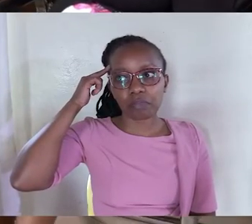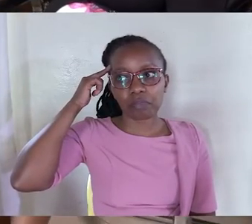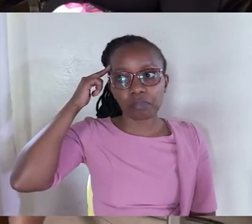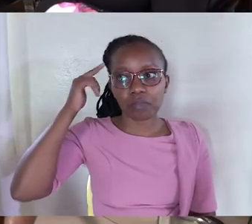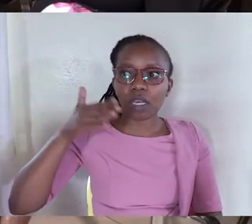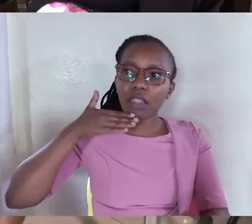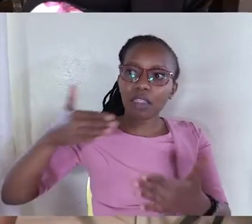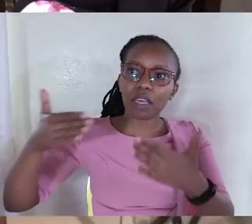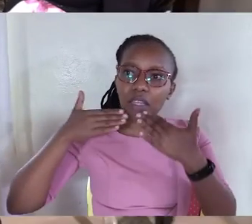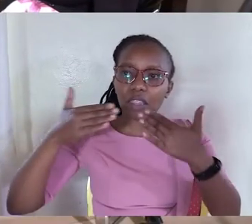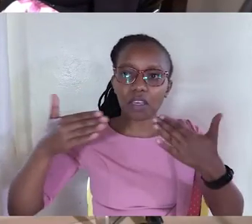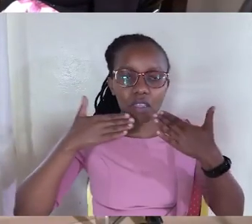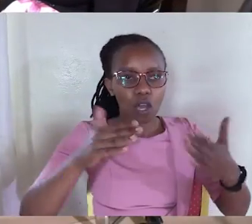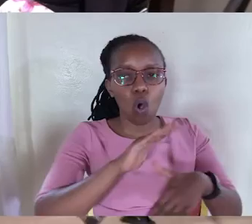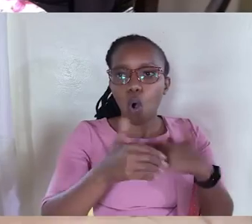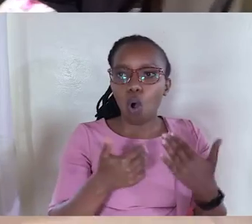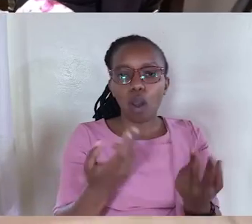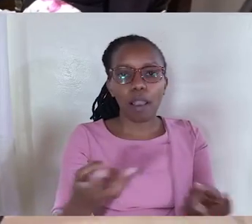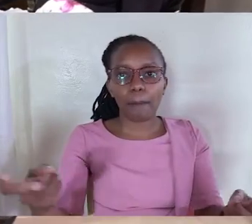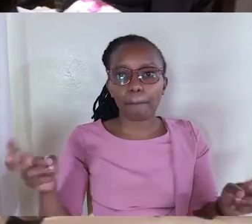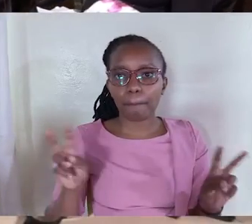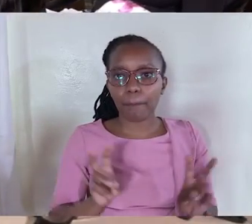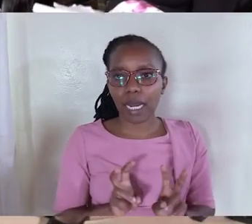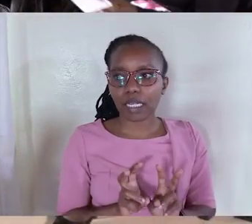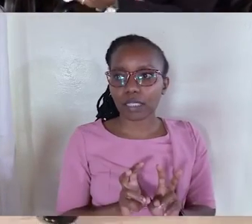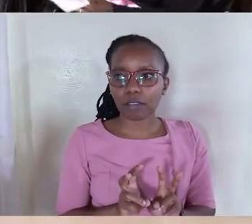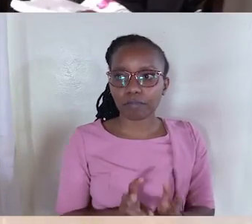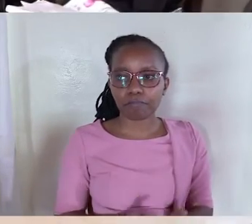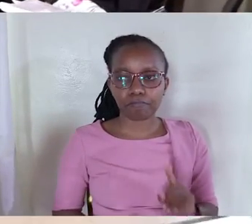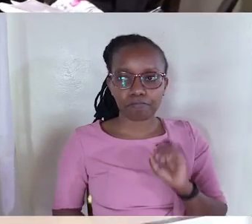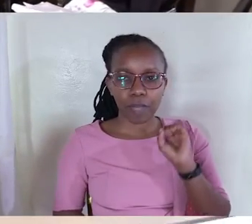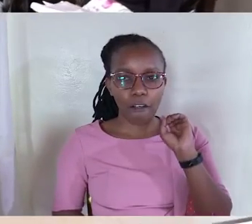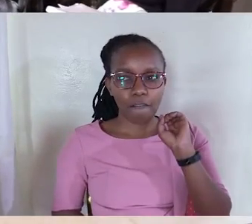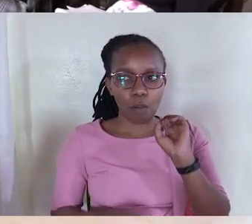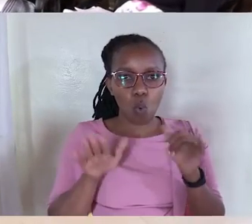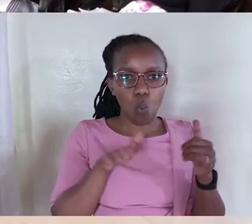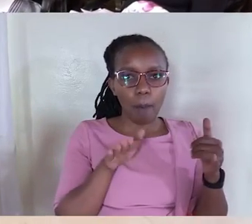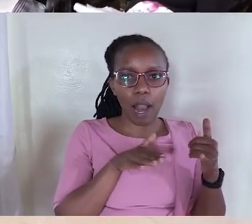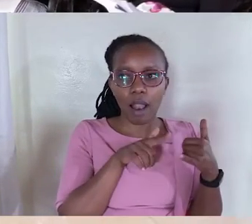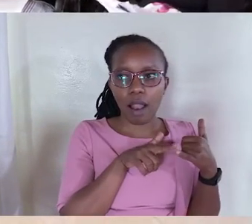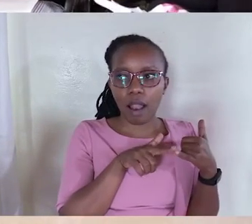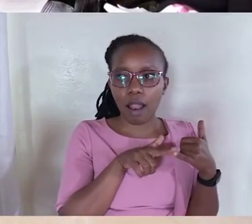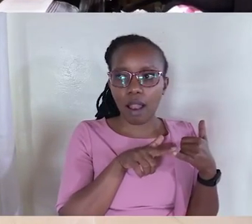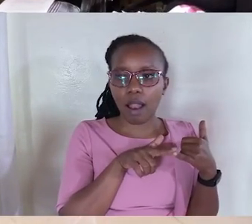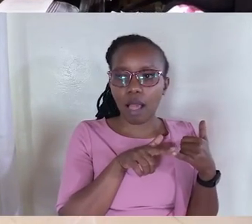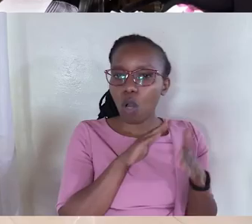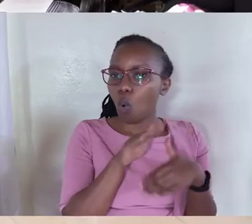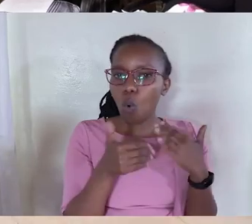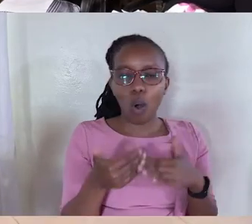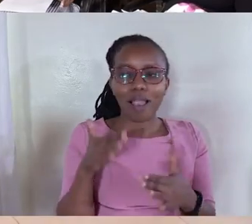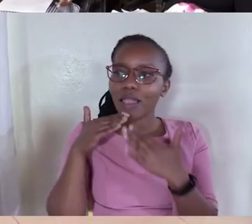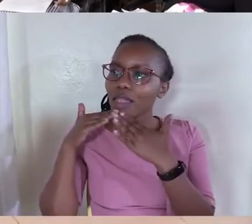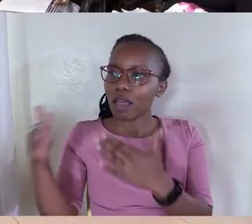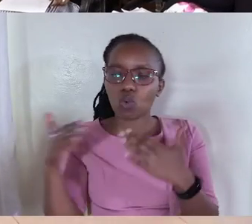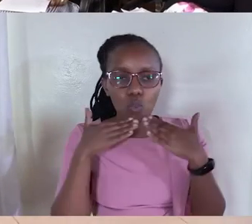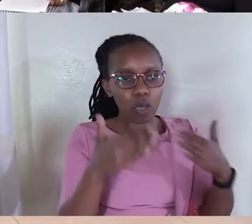thank all the panelists, starting from my far end to this end. Asanteni